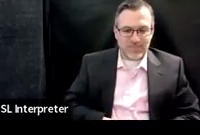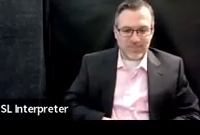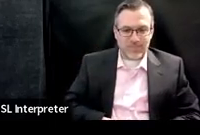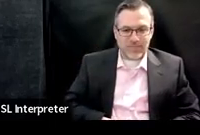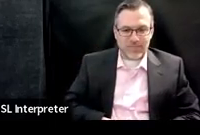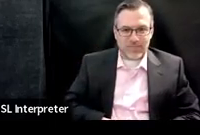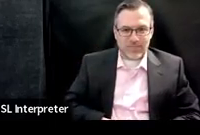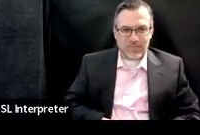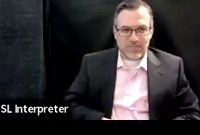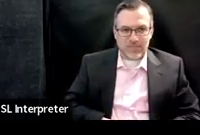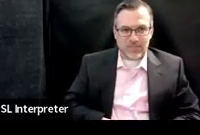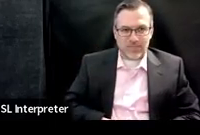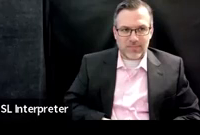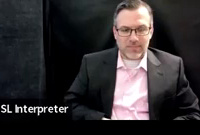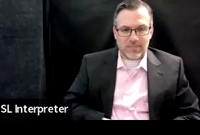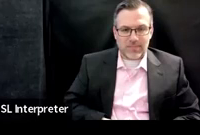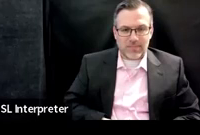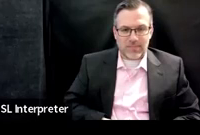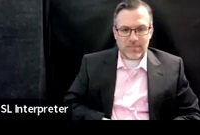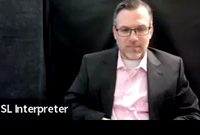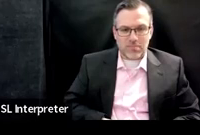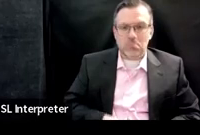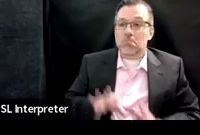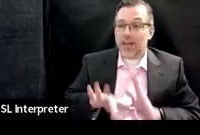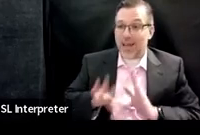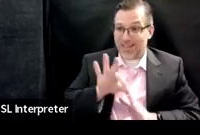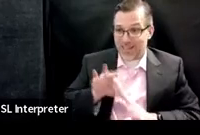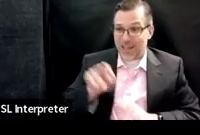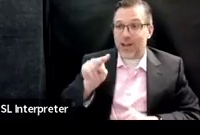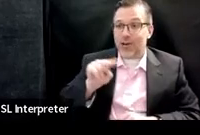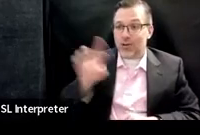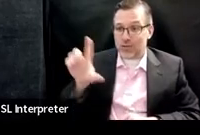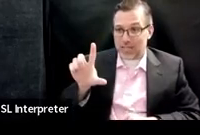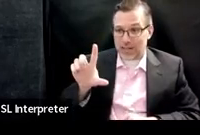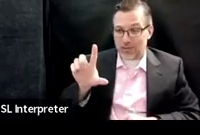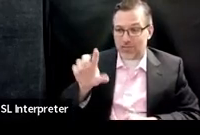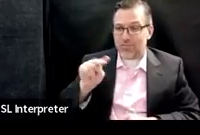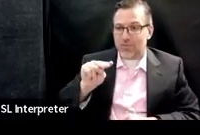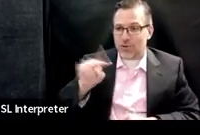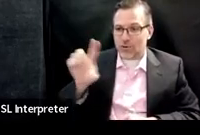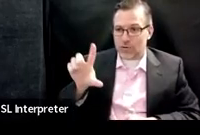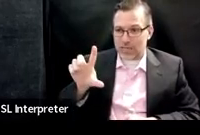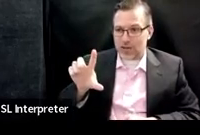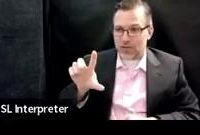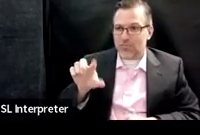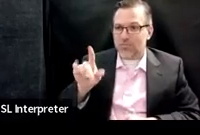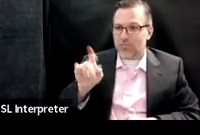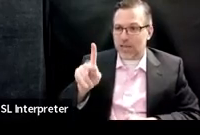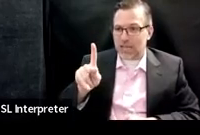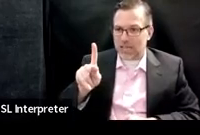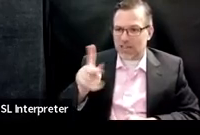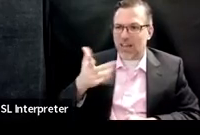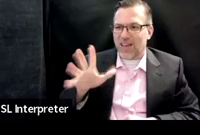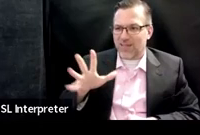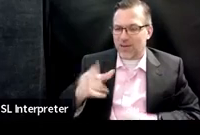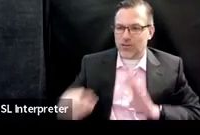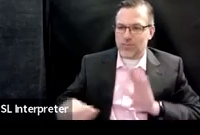Great. All right. So I did find the newsletter link. So it is there in chat along with